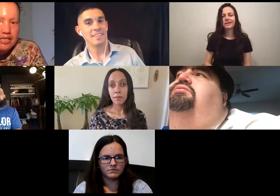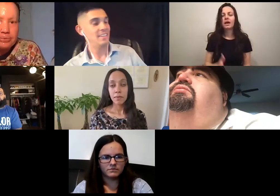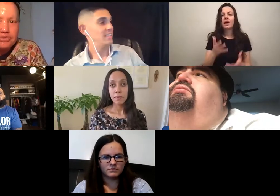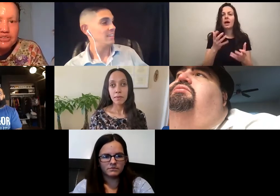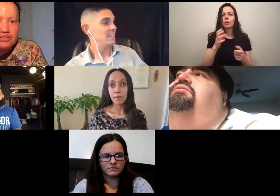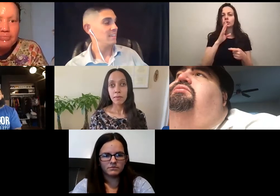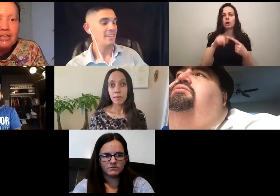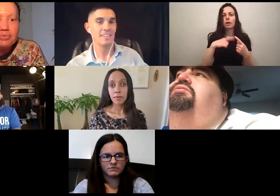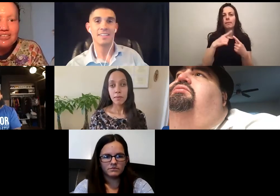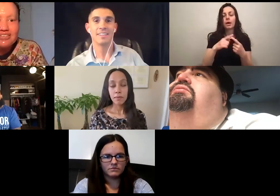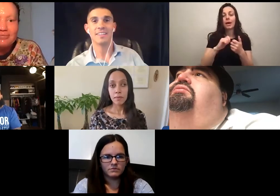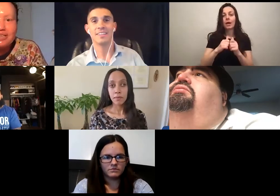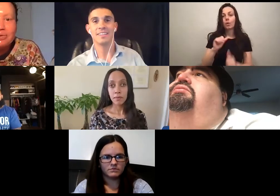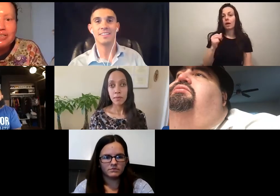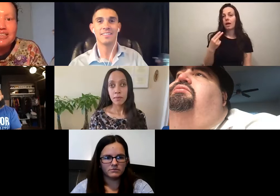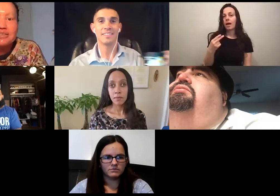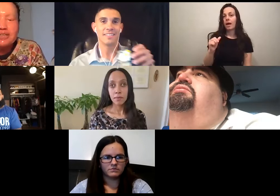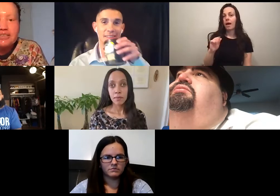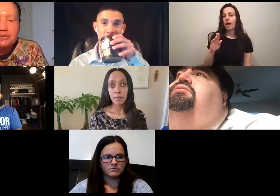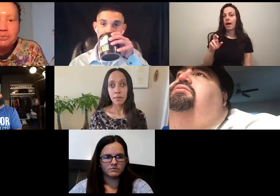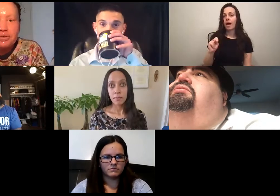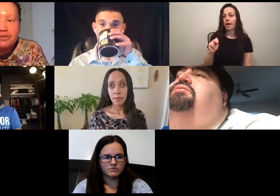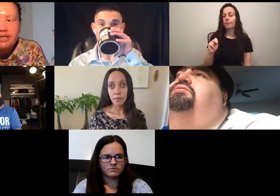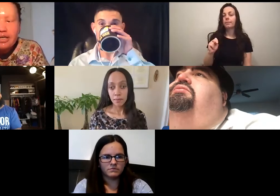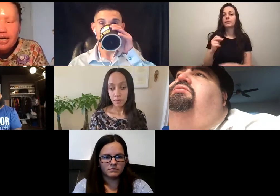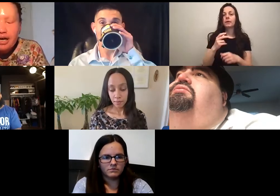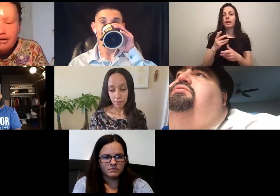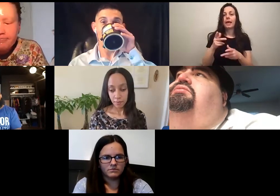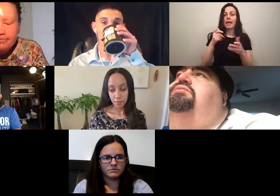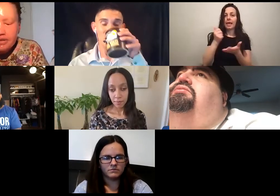has helped me bring something more accessible into the world.